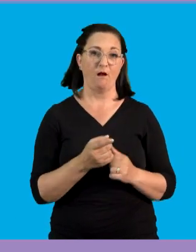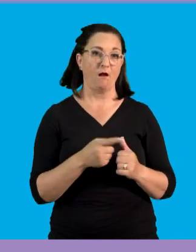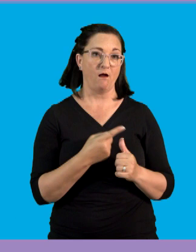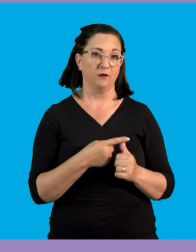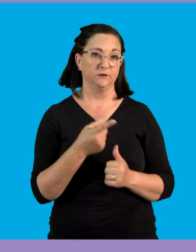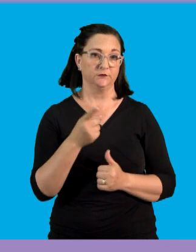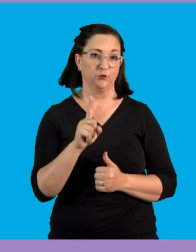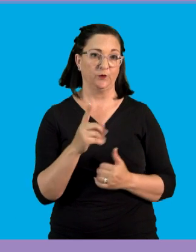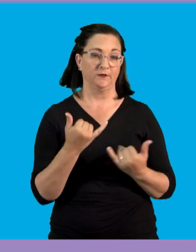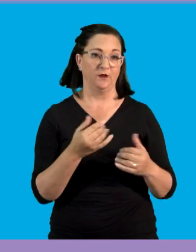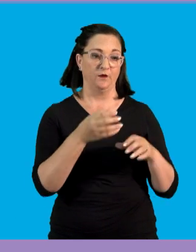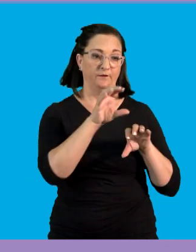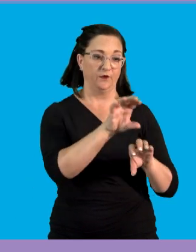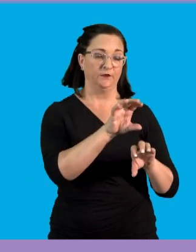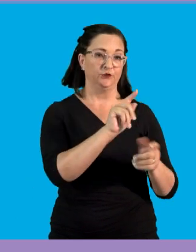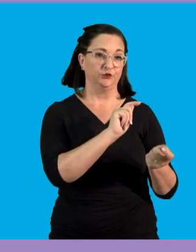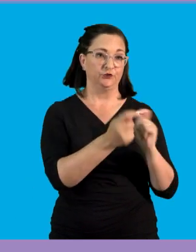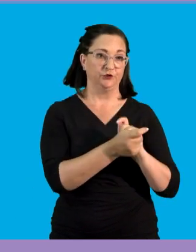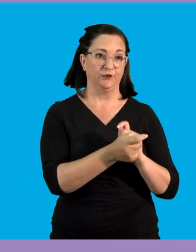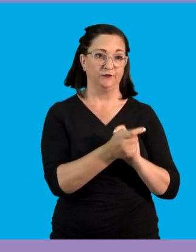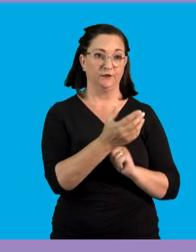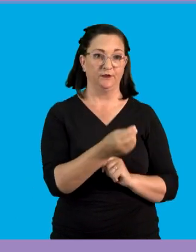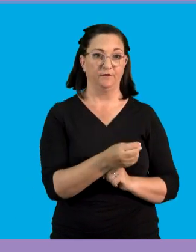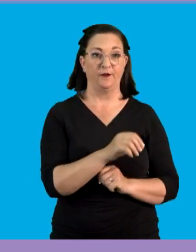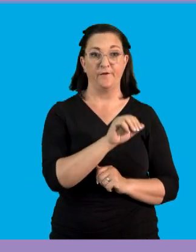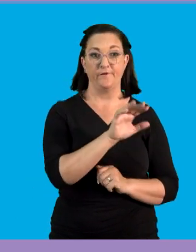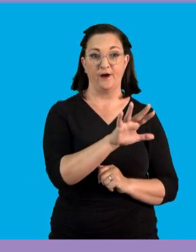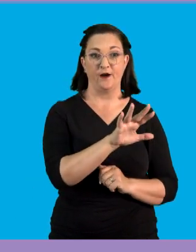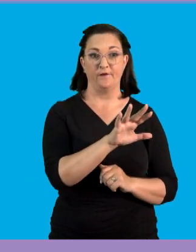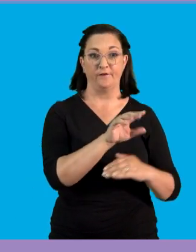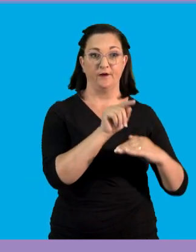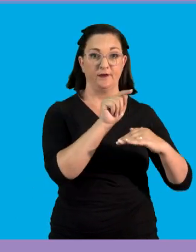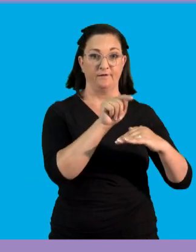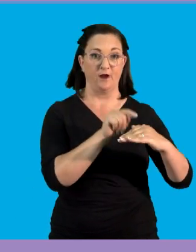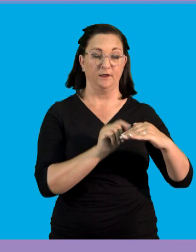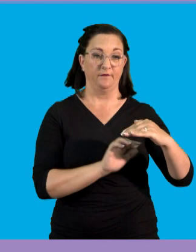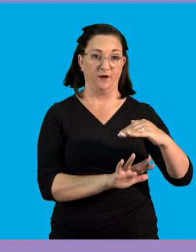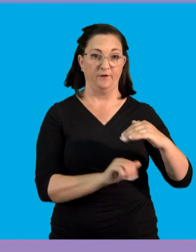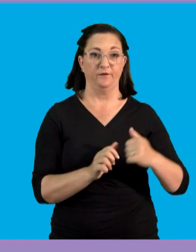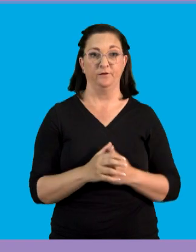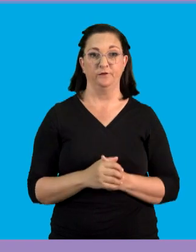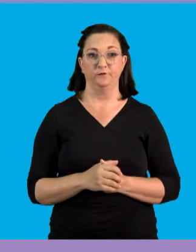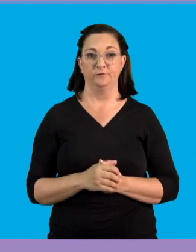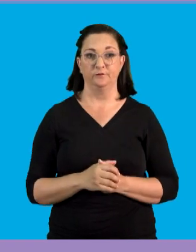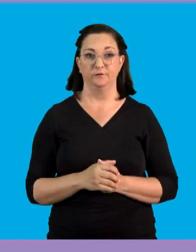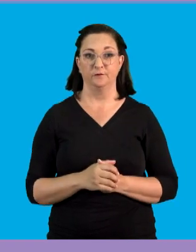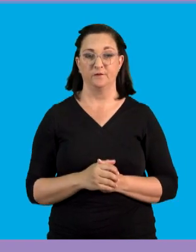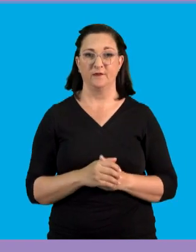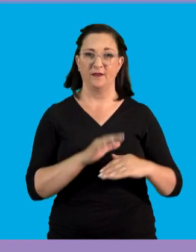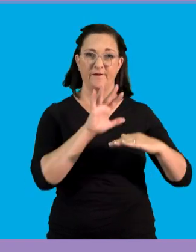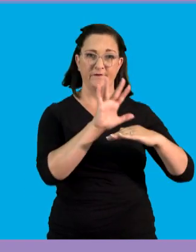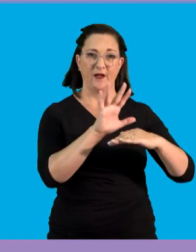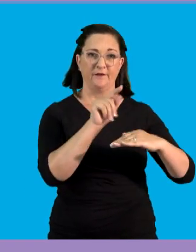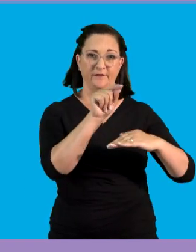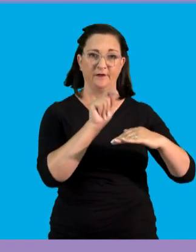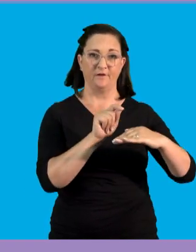do we have as our fraction now that it has been changed? This will be 5 divided by 5. And what is 5